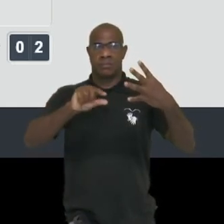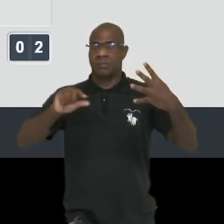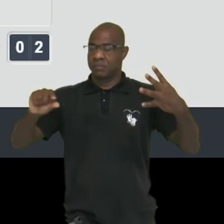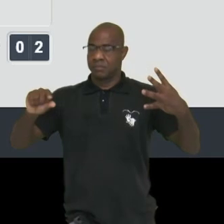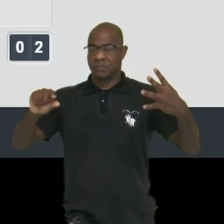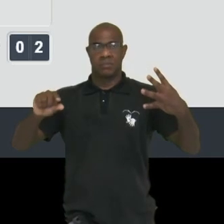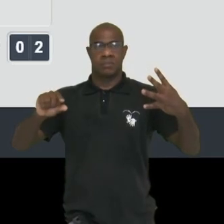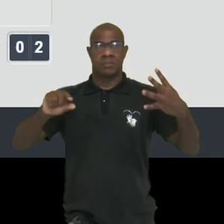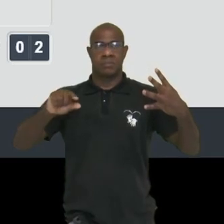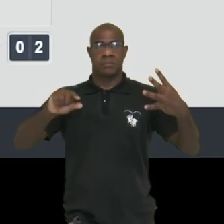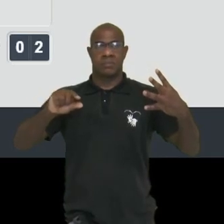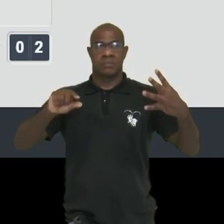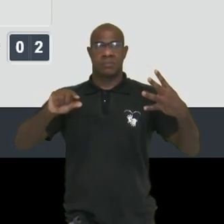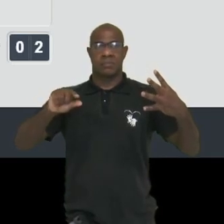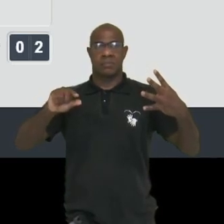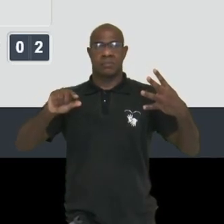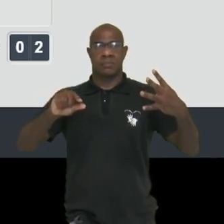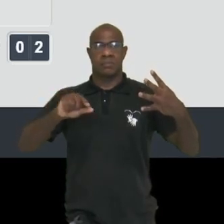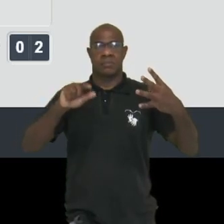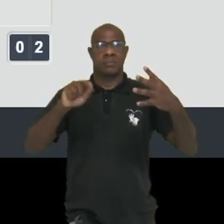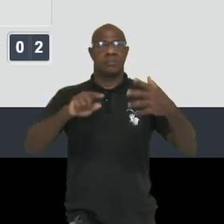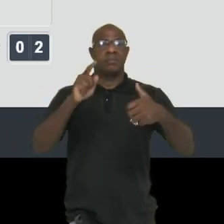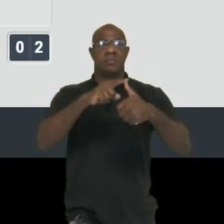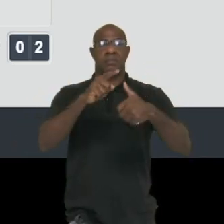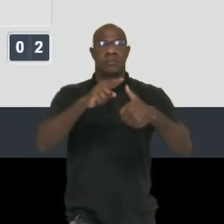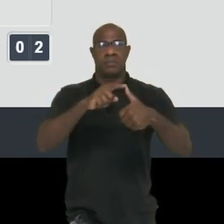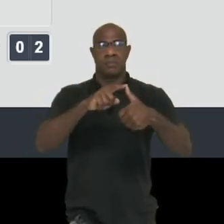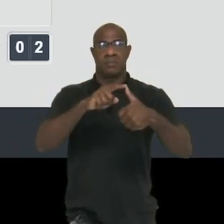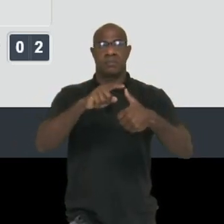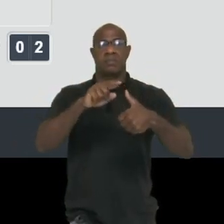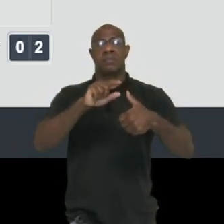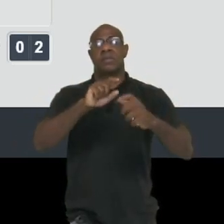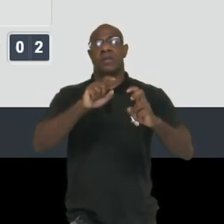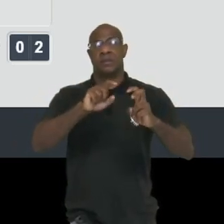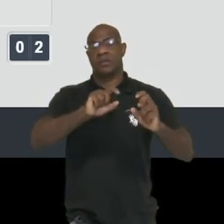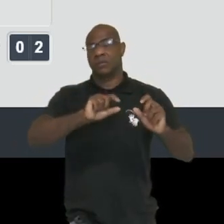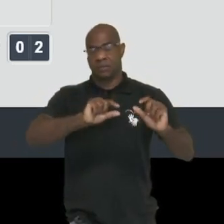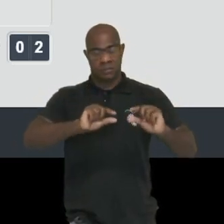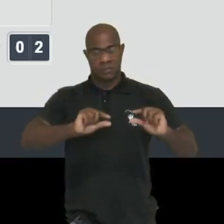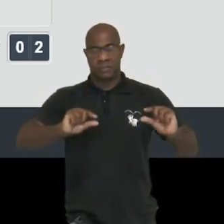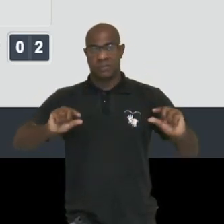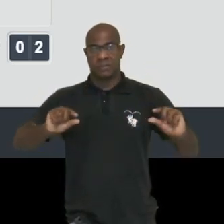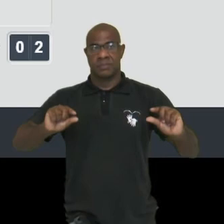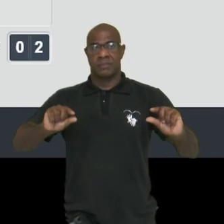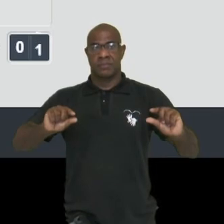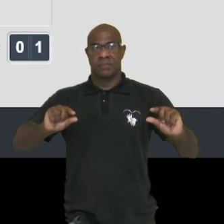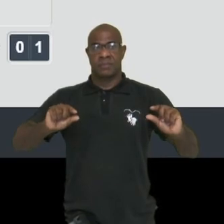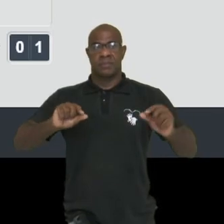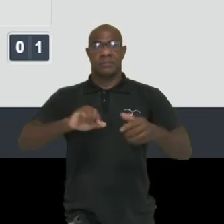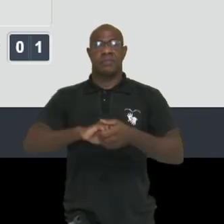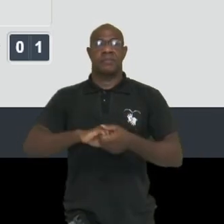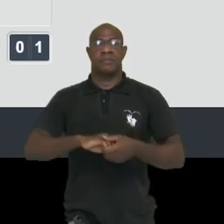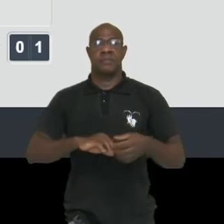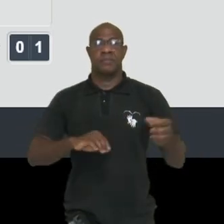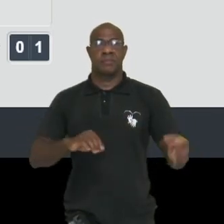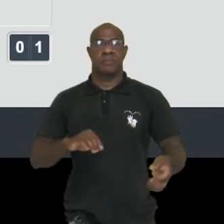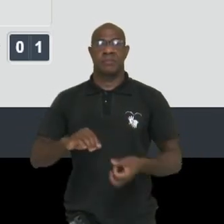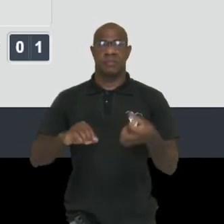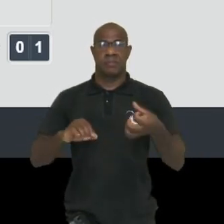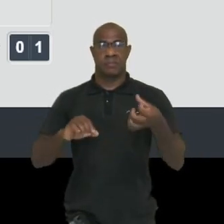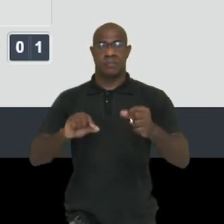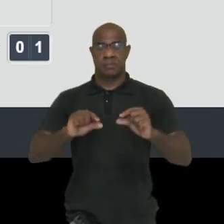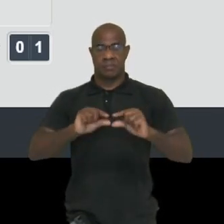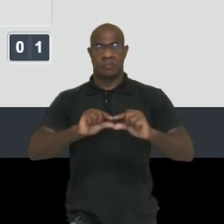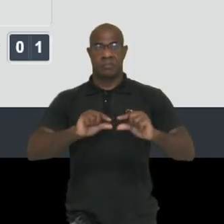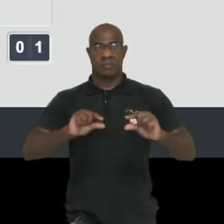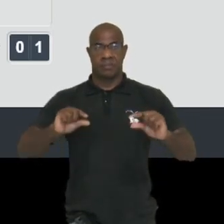interested in? I belong listen or collect to a book club. I belong to a book club.